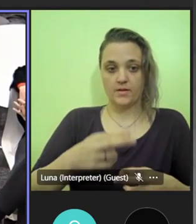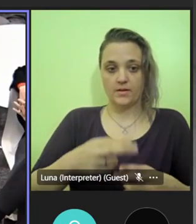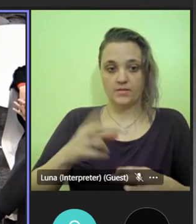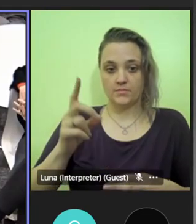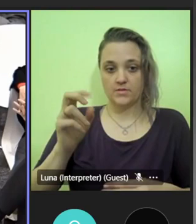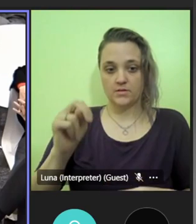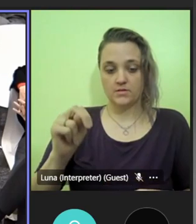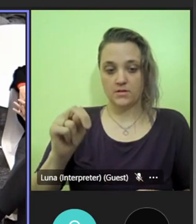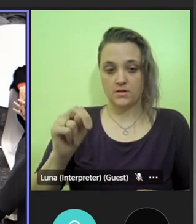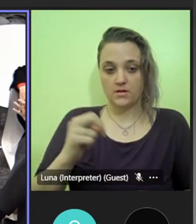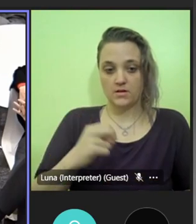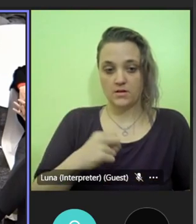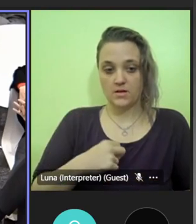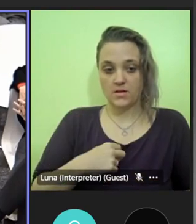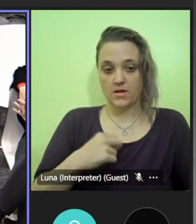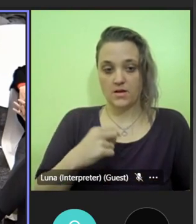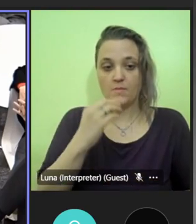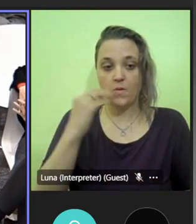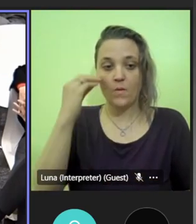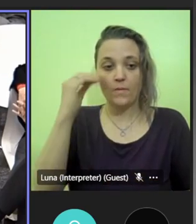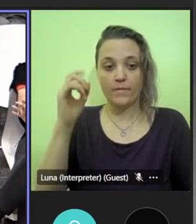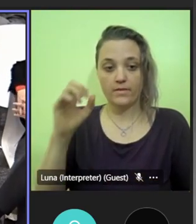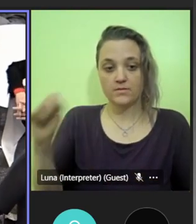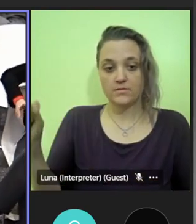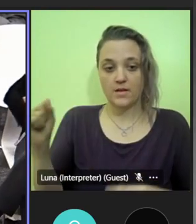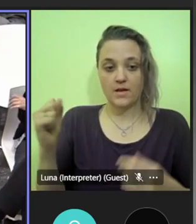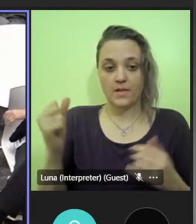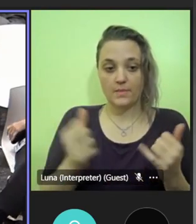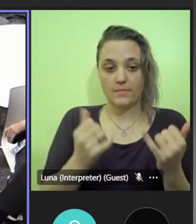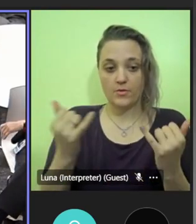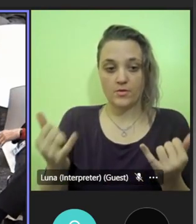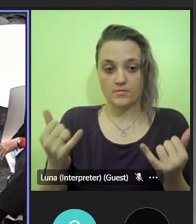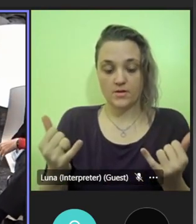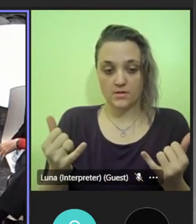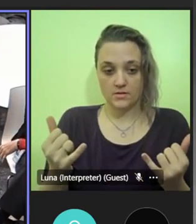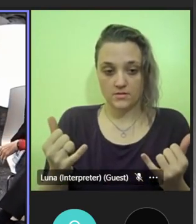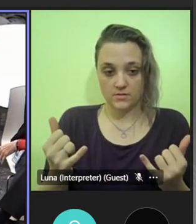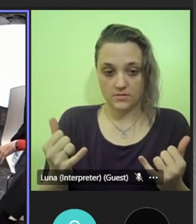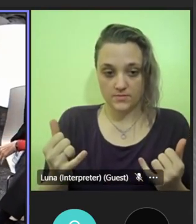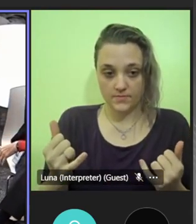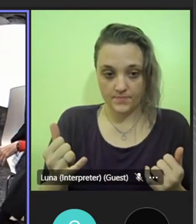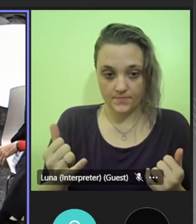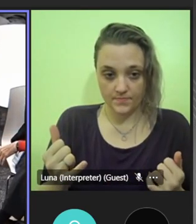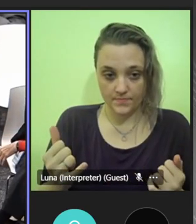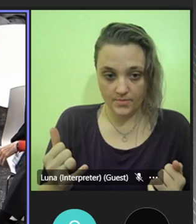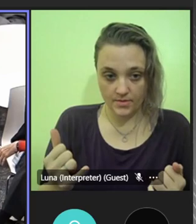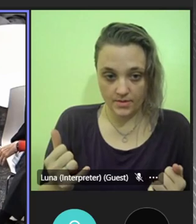Okay, my name is Daryl Bowman, okay. I'm homeless, I've been home since